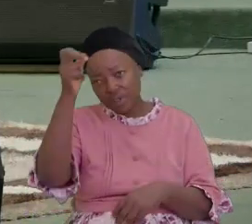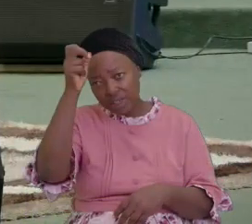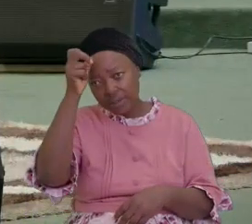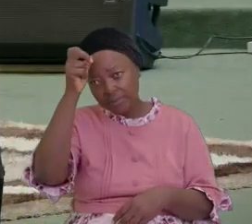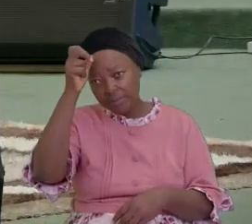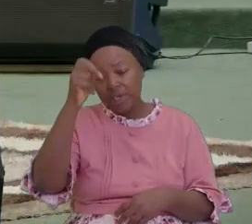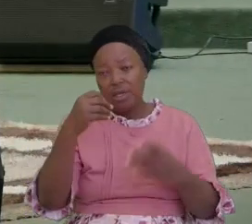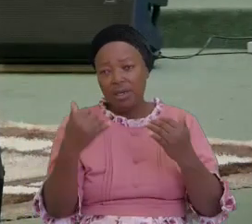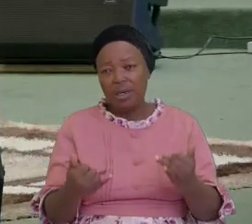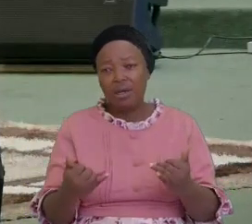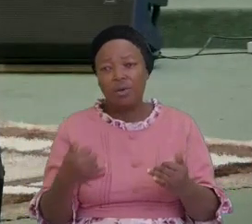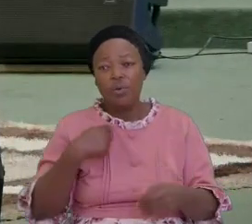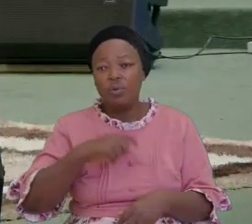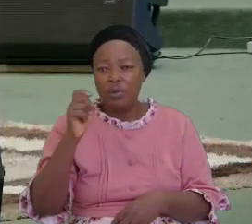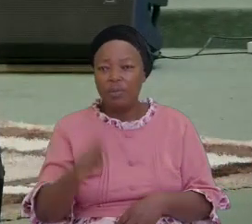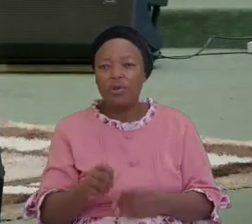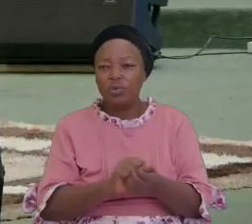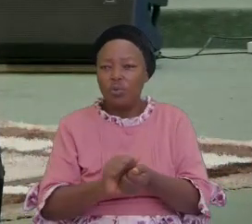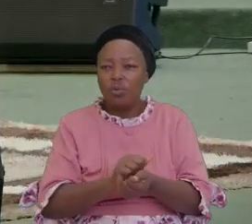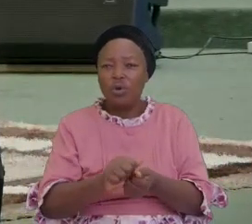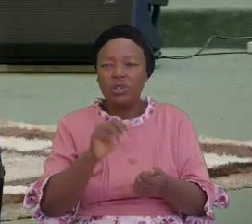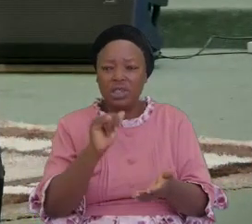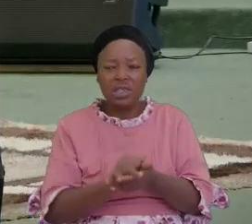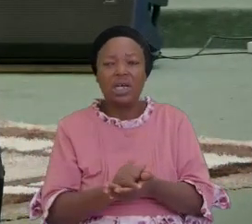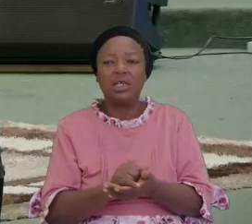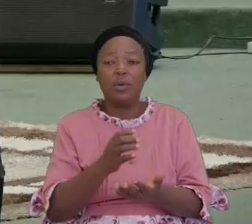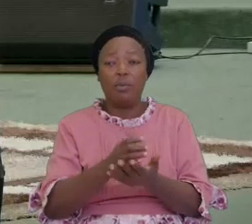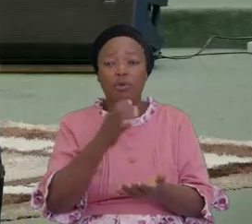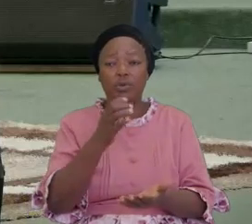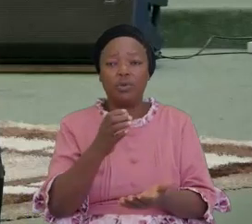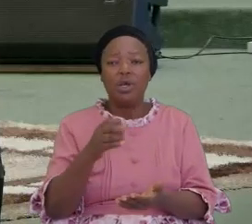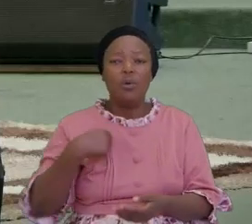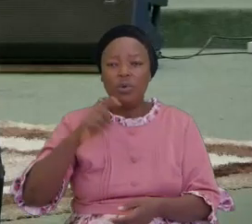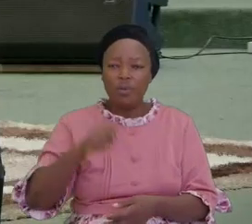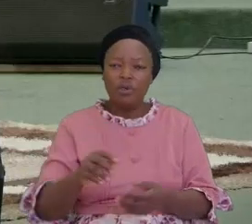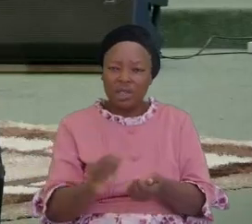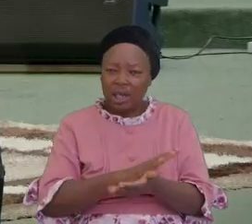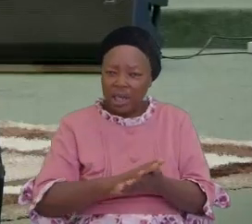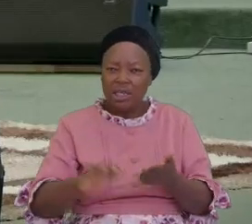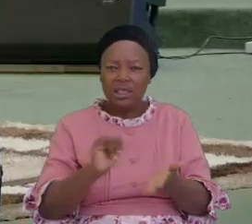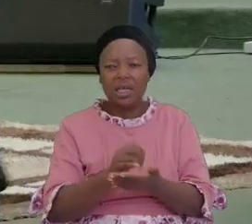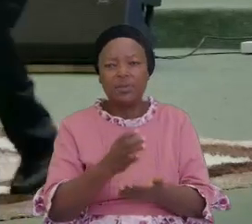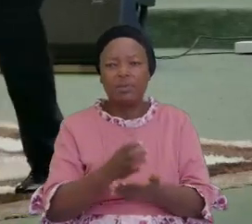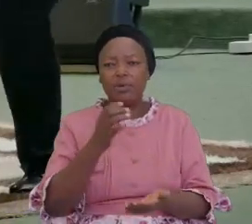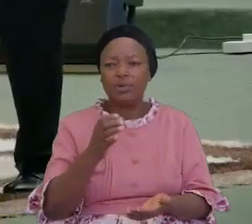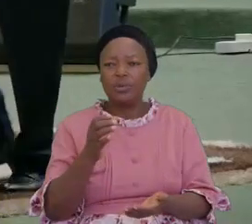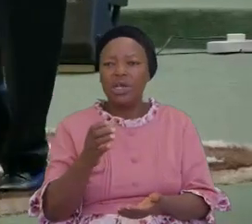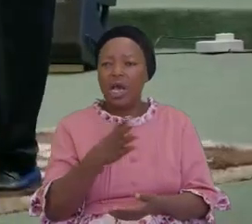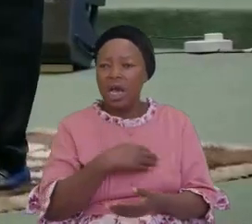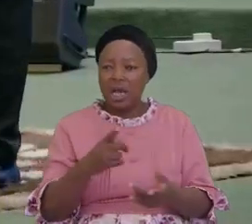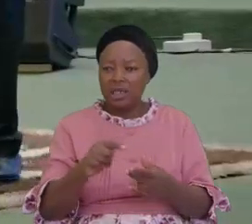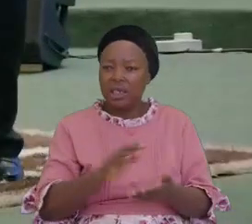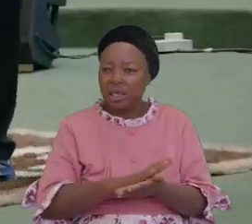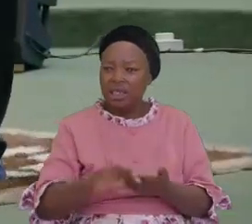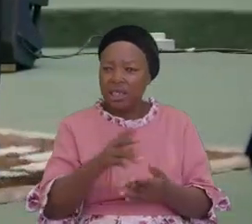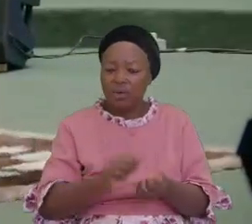Now, we must wash that bottle. We must cleanse that bottle. And the cleansing and the